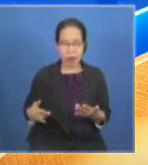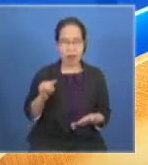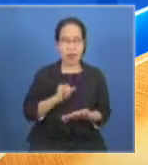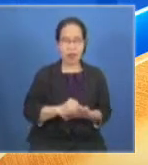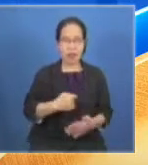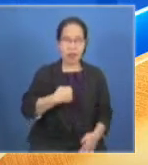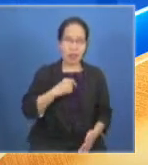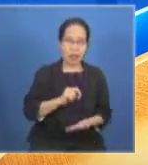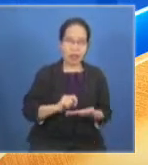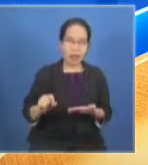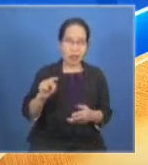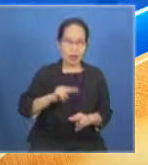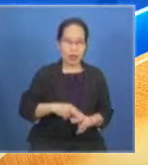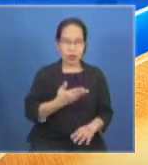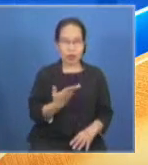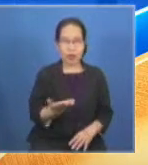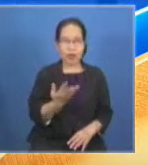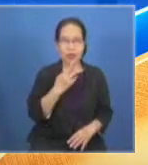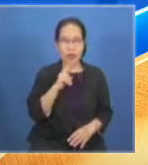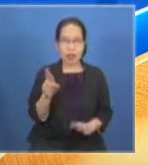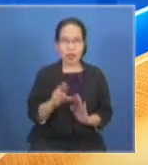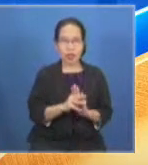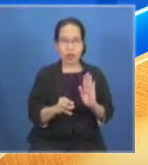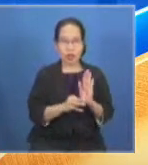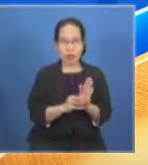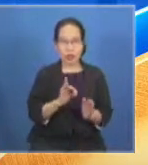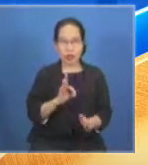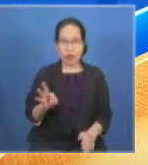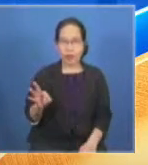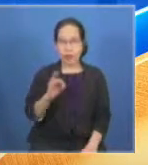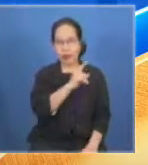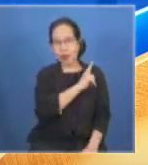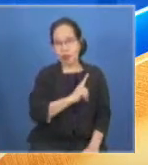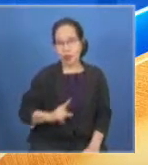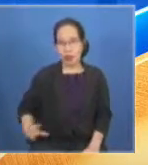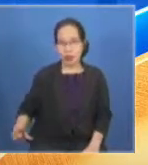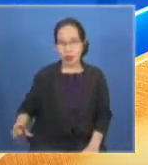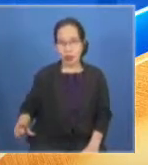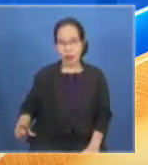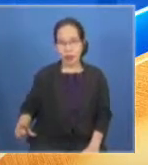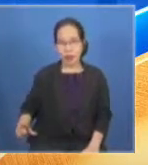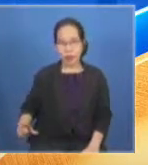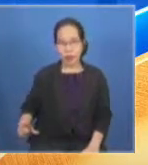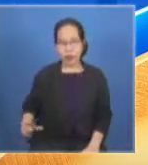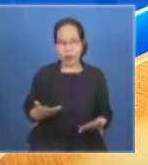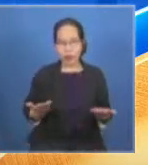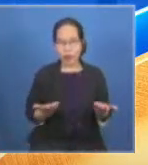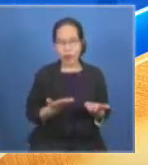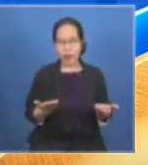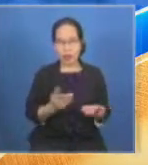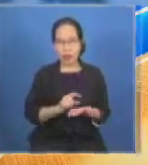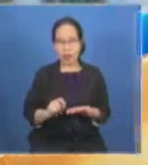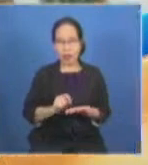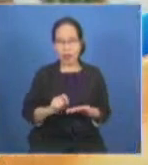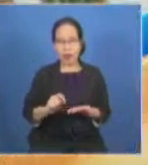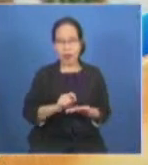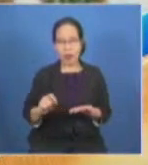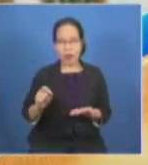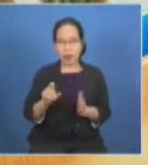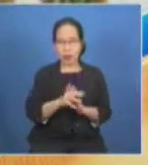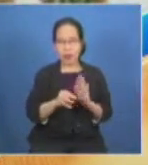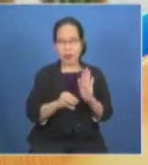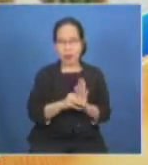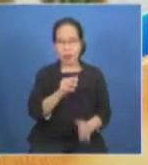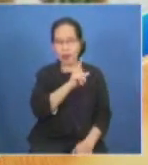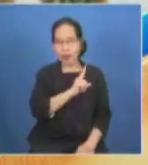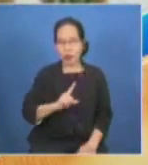or spiritual, let him acknowledge that the things that I write unto you are the commandments of the Lord. mga utos ng Panginoon. What are na